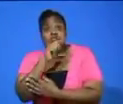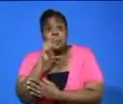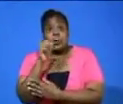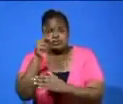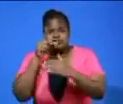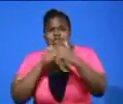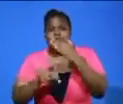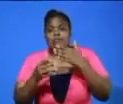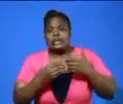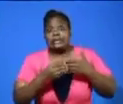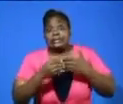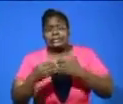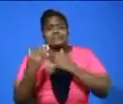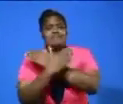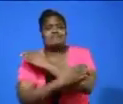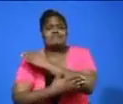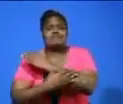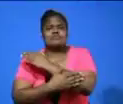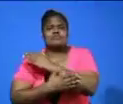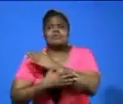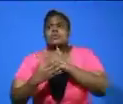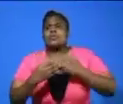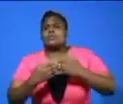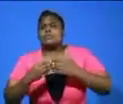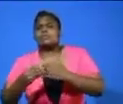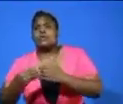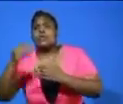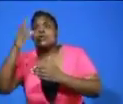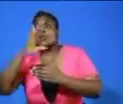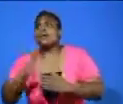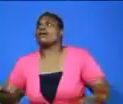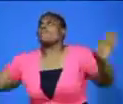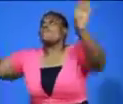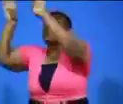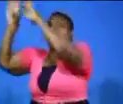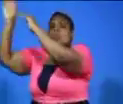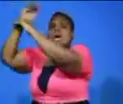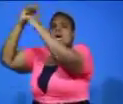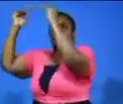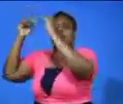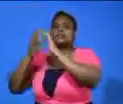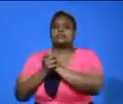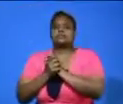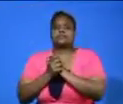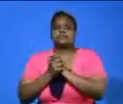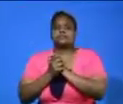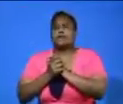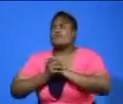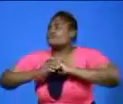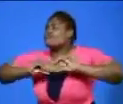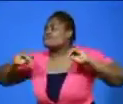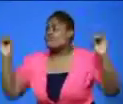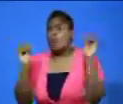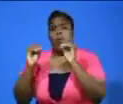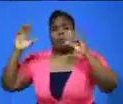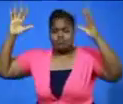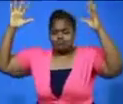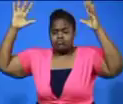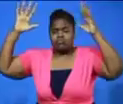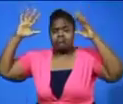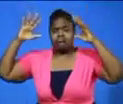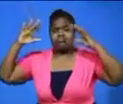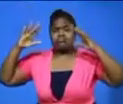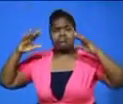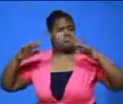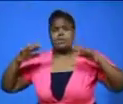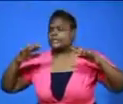to a place where God had to shut up heaven. No rain.